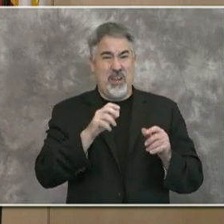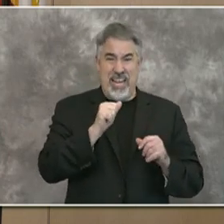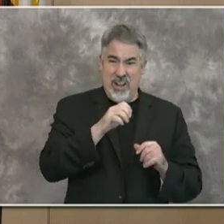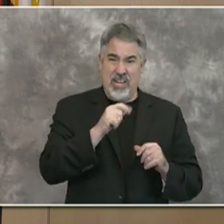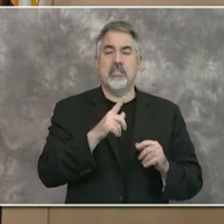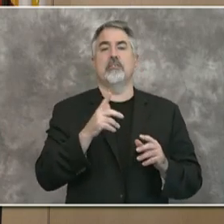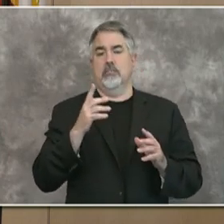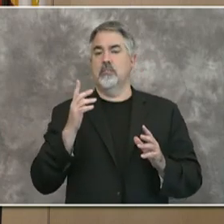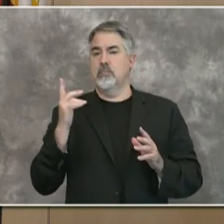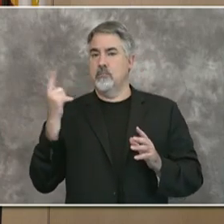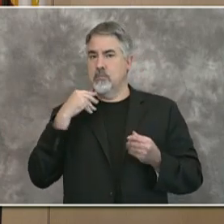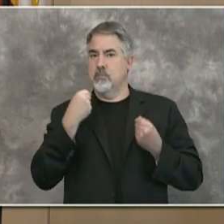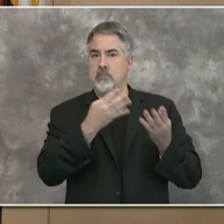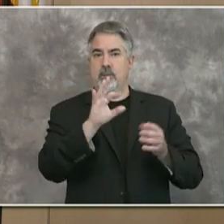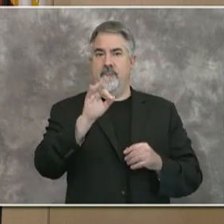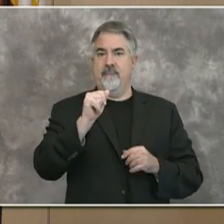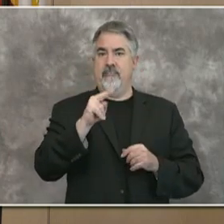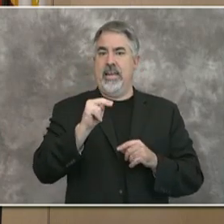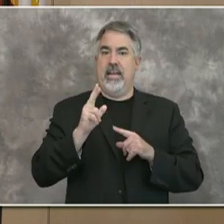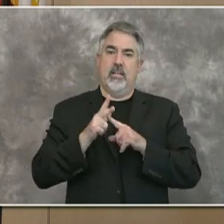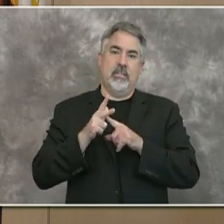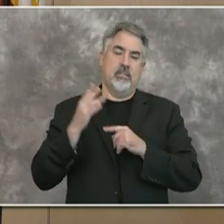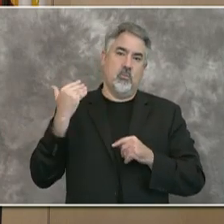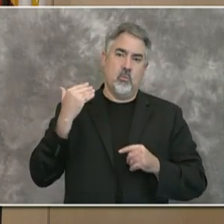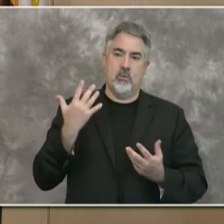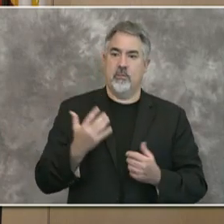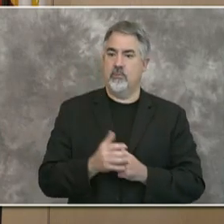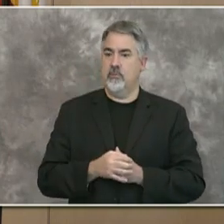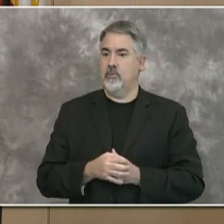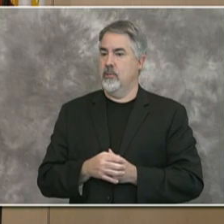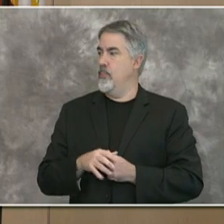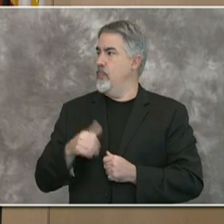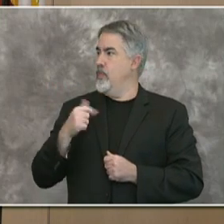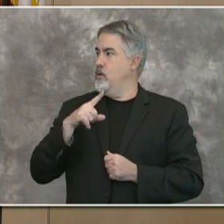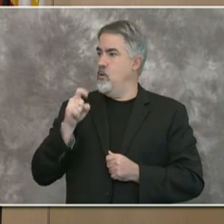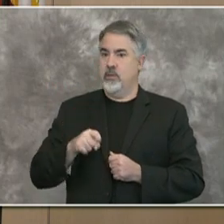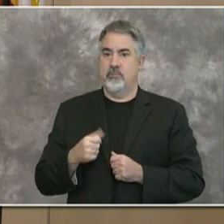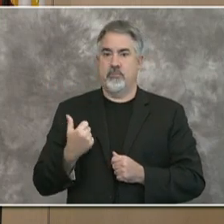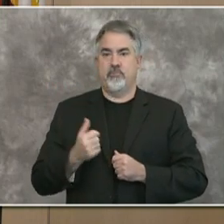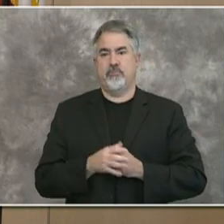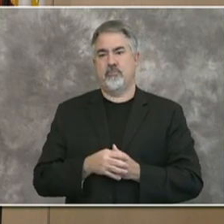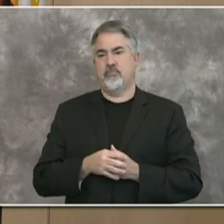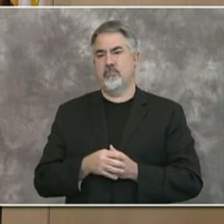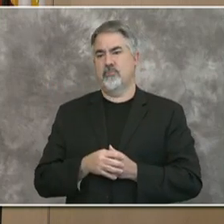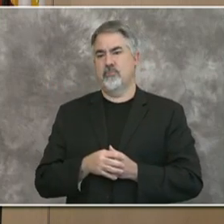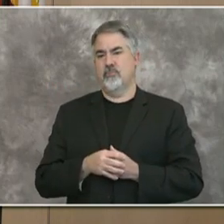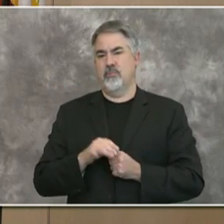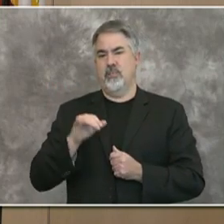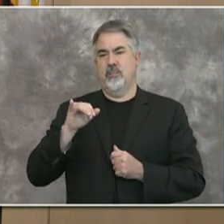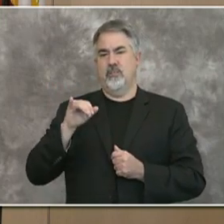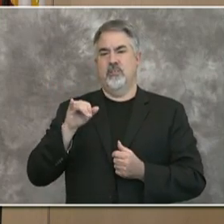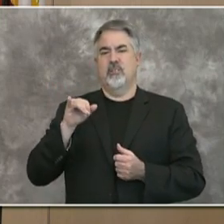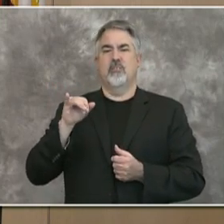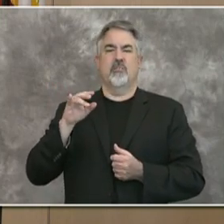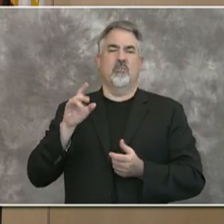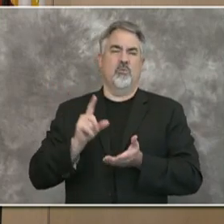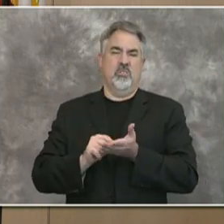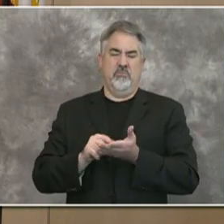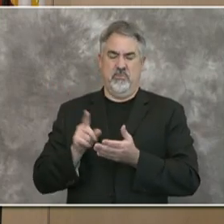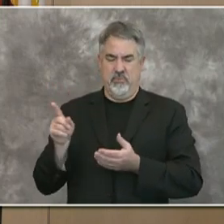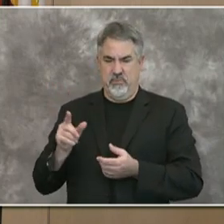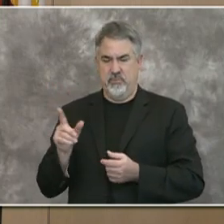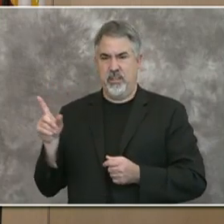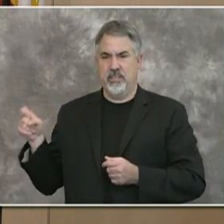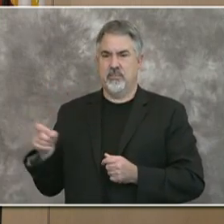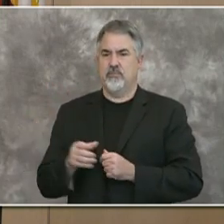provide fans to them. And Dr. Wooten, I have another question. This is from Michael Hart with Julian News. Is the county planning on opening areas of